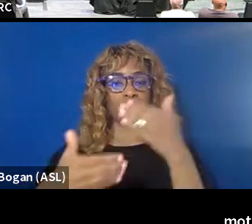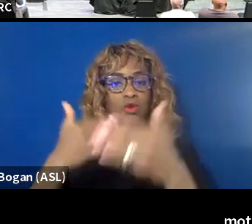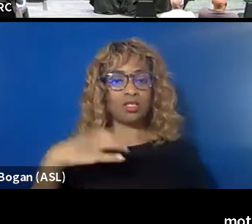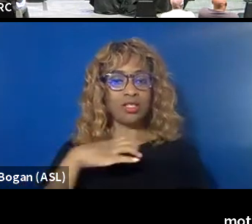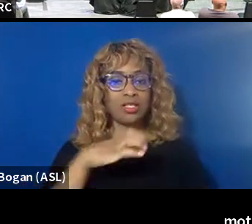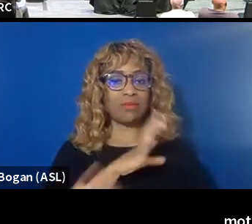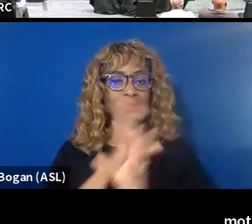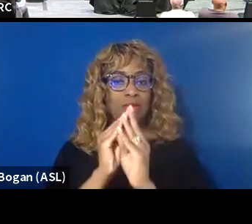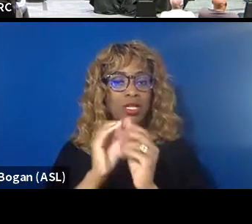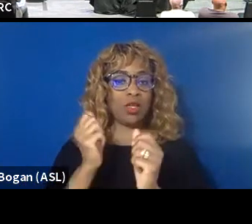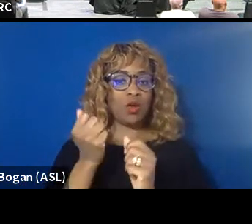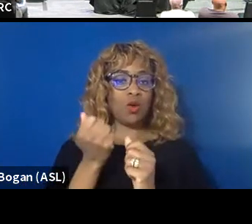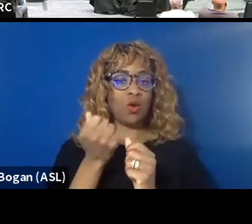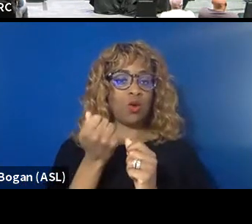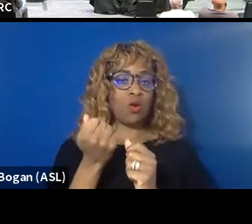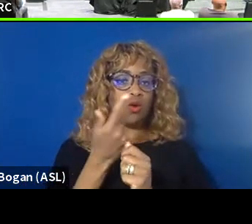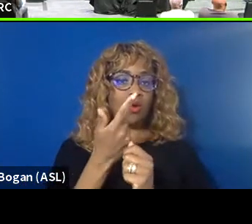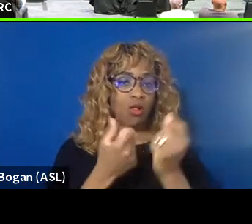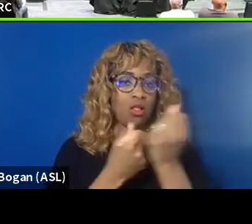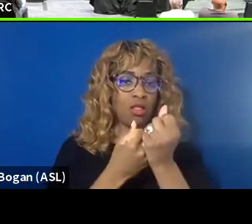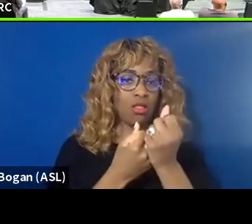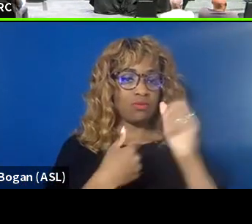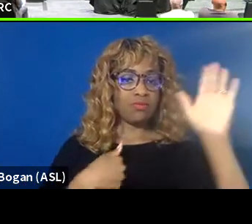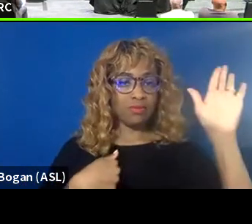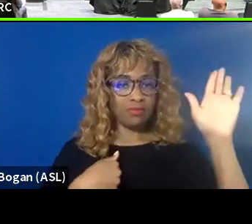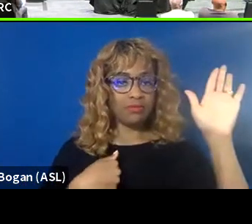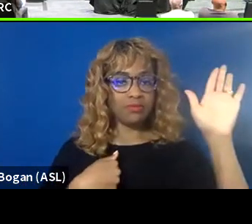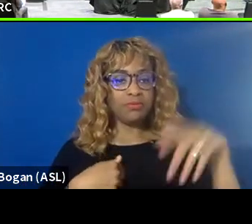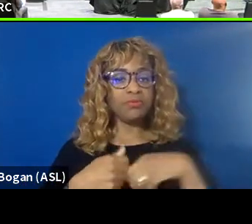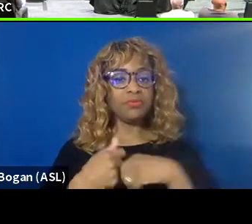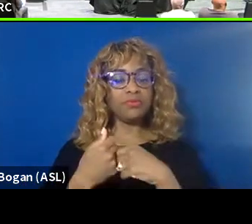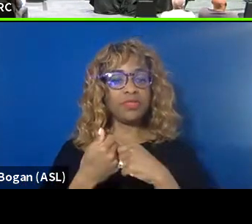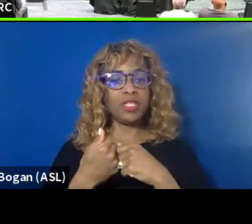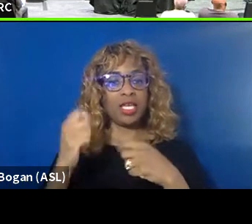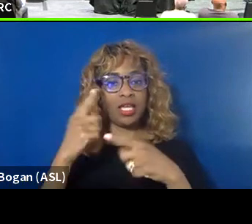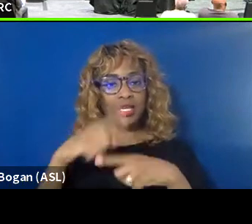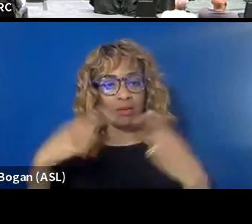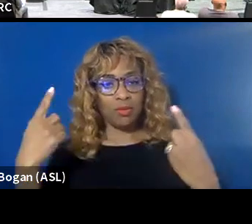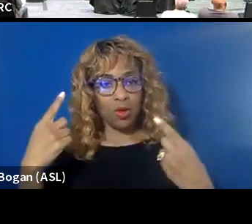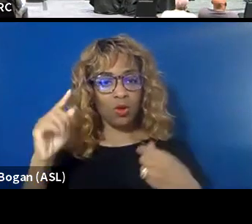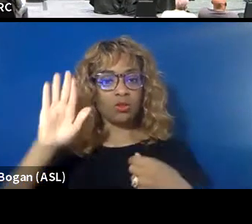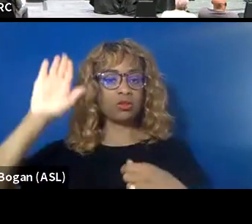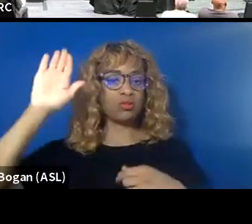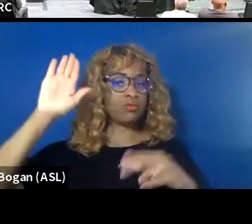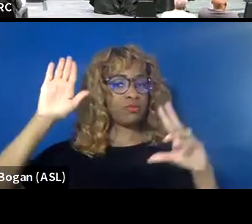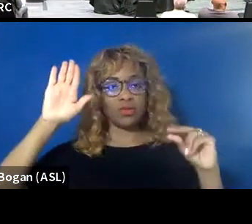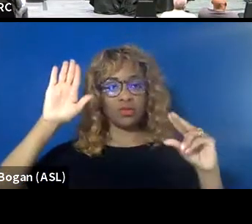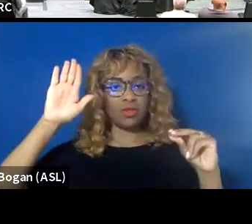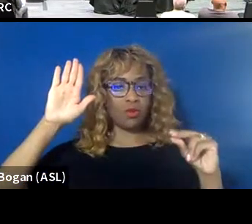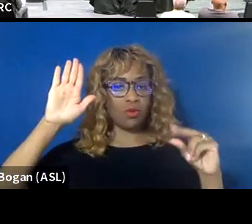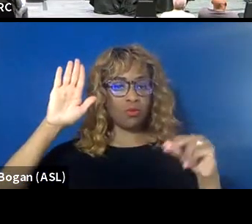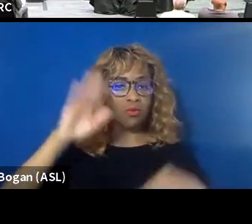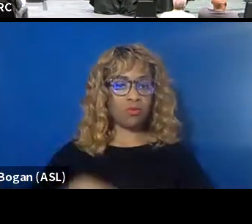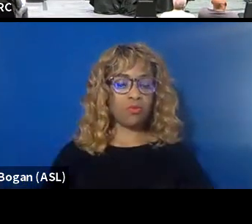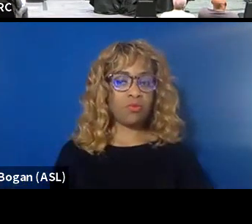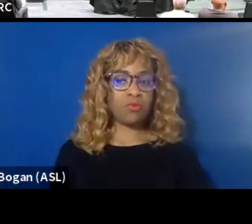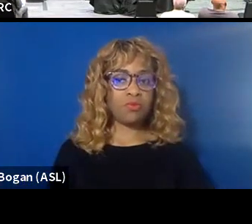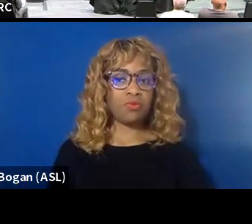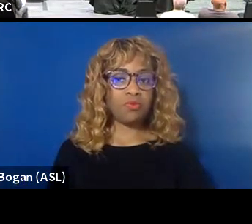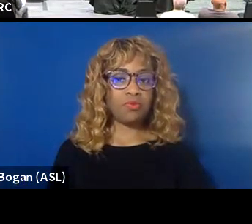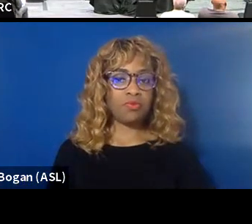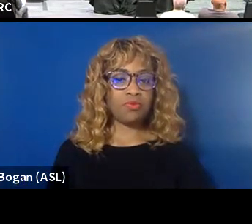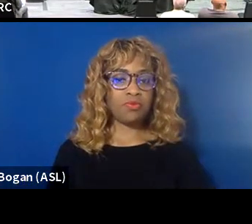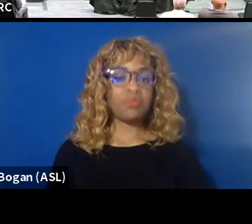raise your hand and say aye. Aye. All opposed, raise your hand and say nay.